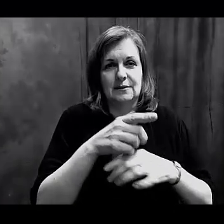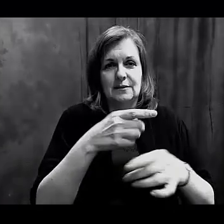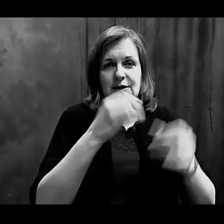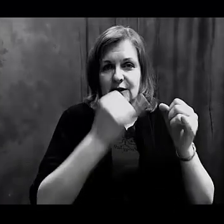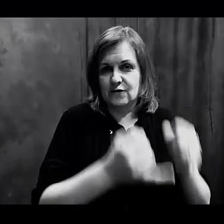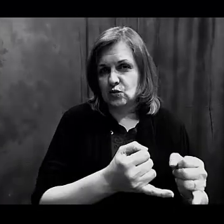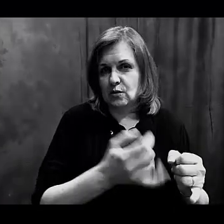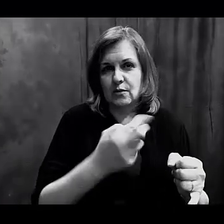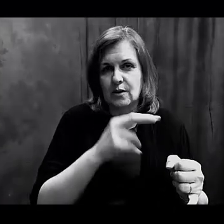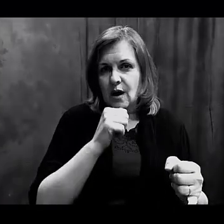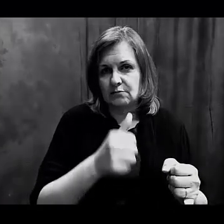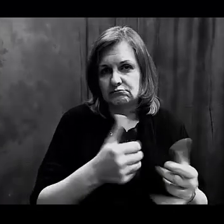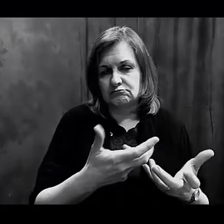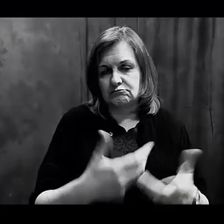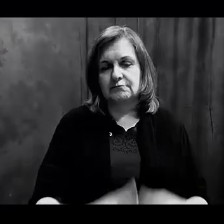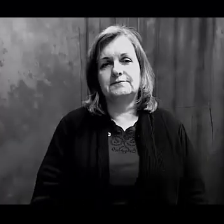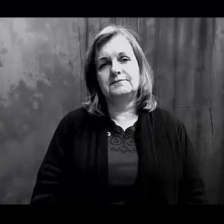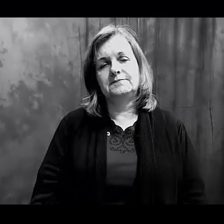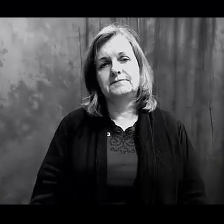individual?